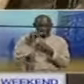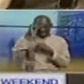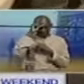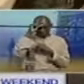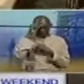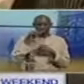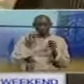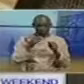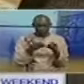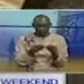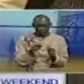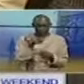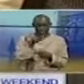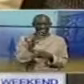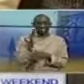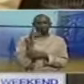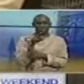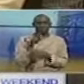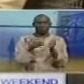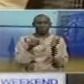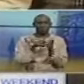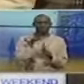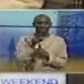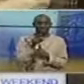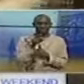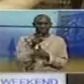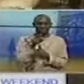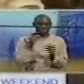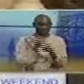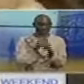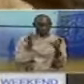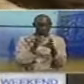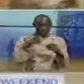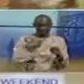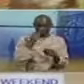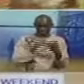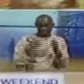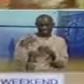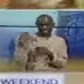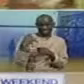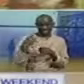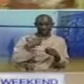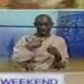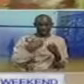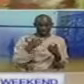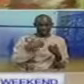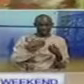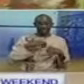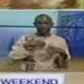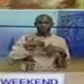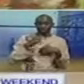to tackle the issue of insecurity among the warring communities. He was reacting over the recent attack between Pokot and